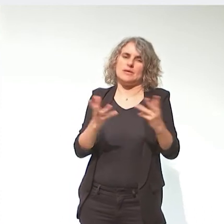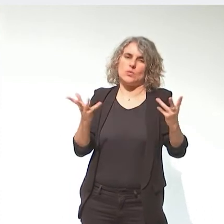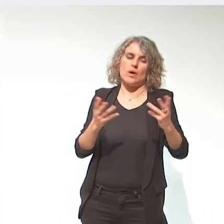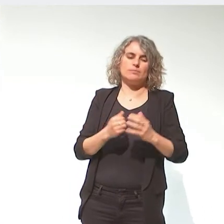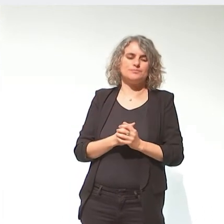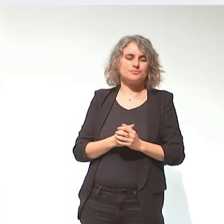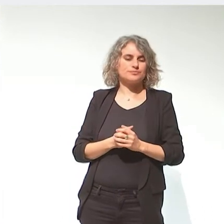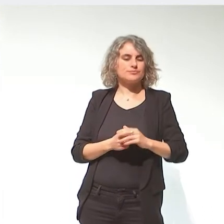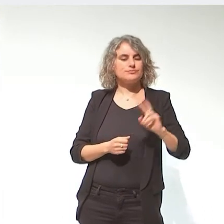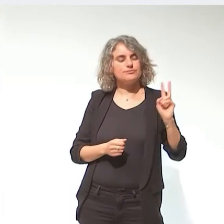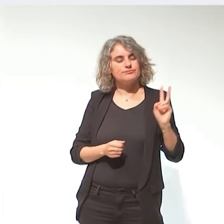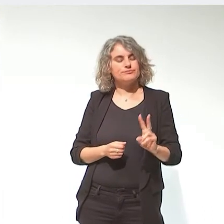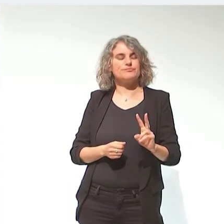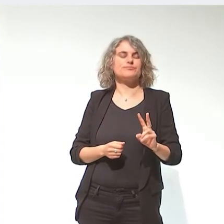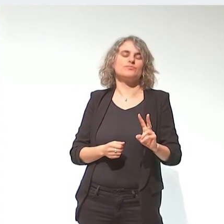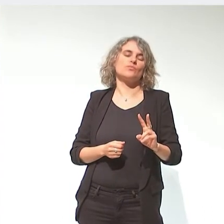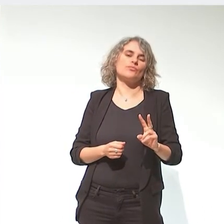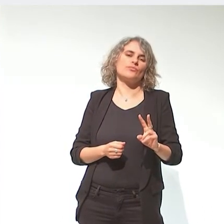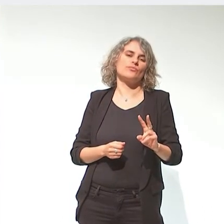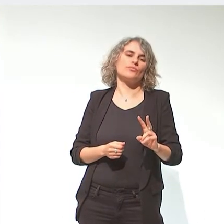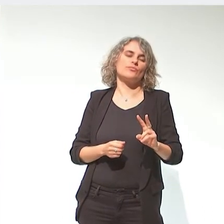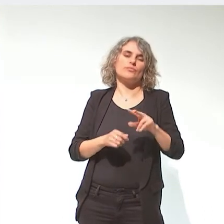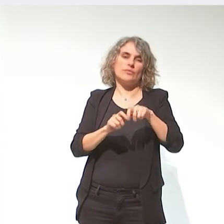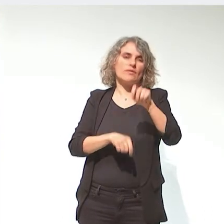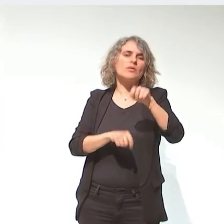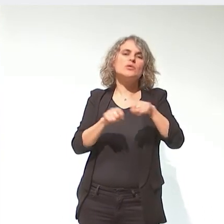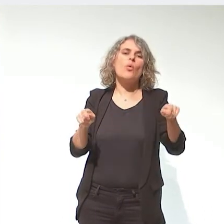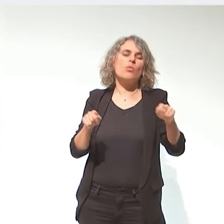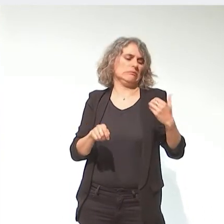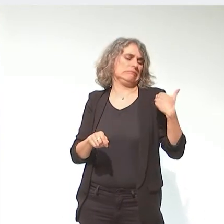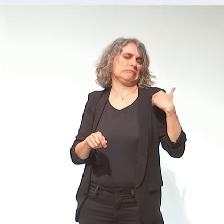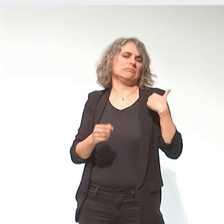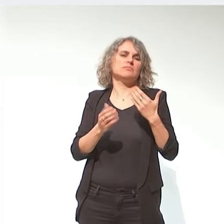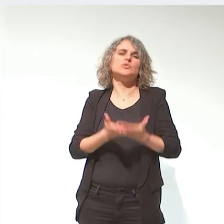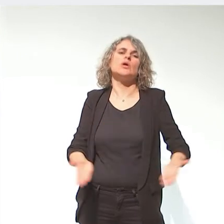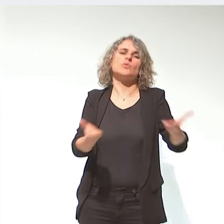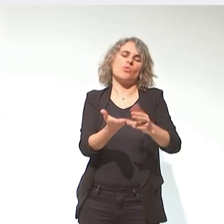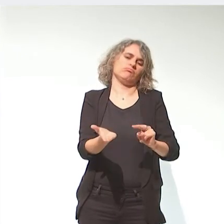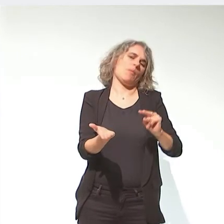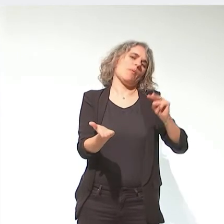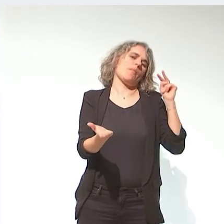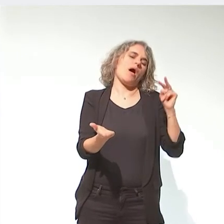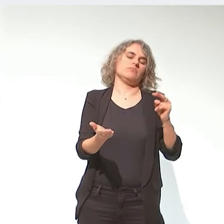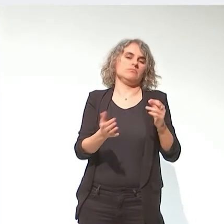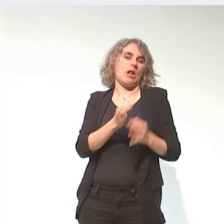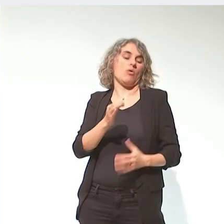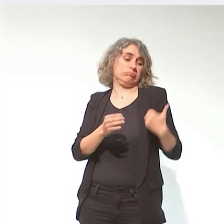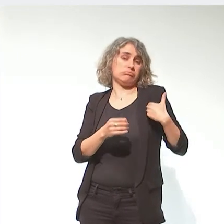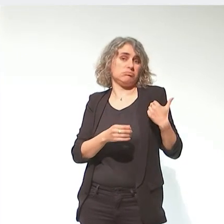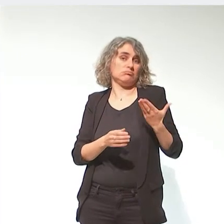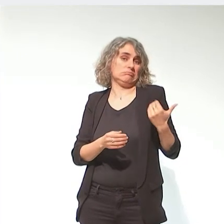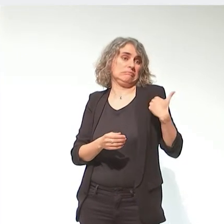the implementation of this new law, 2018, we did this evaluation in this year, 2022, in